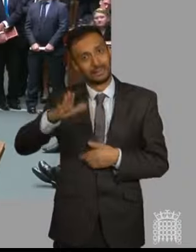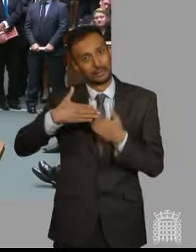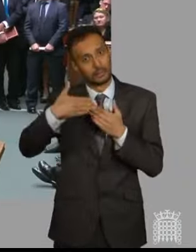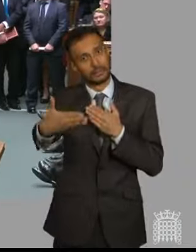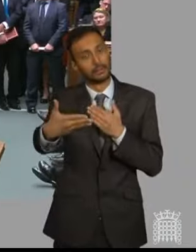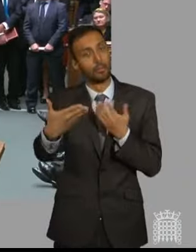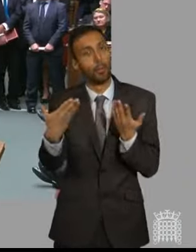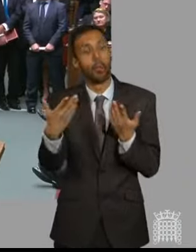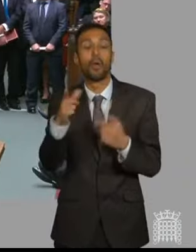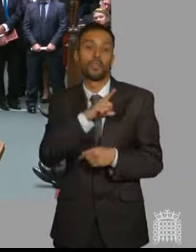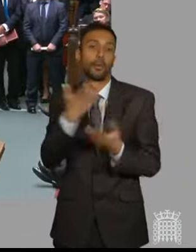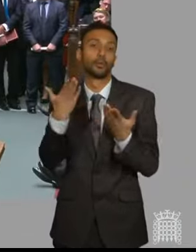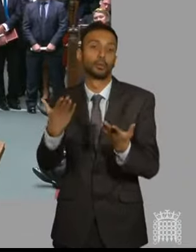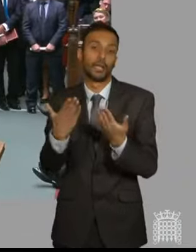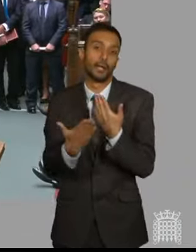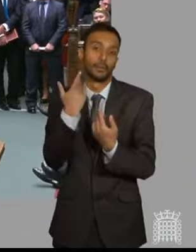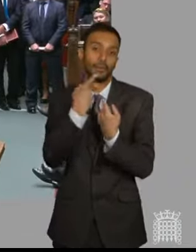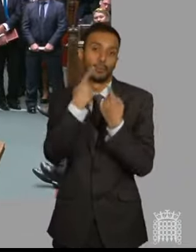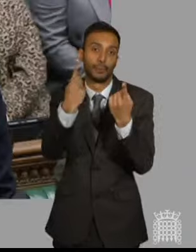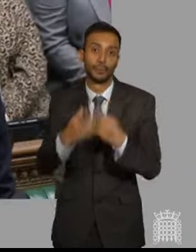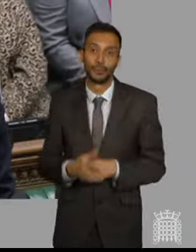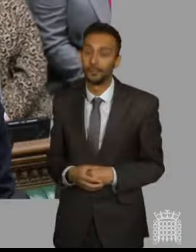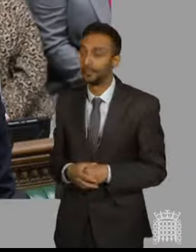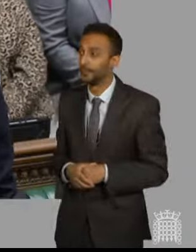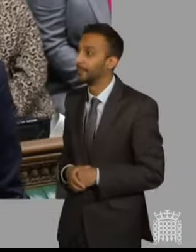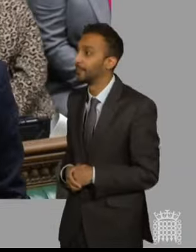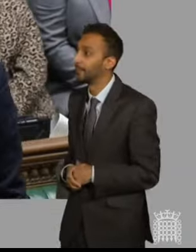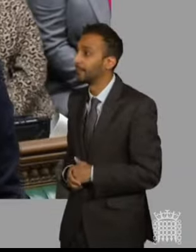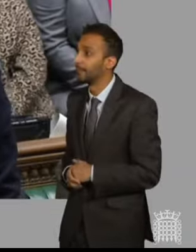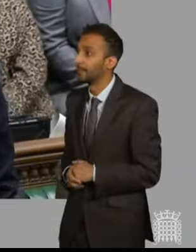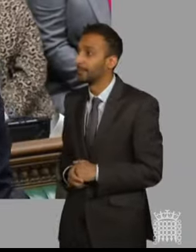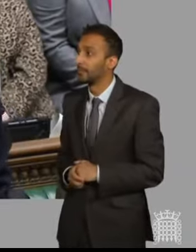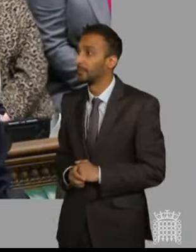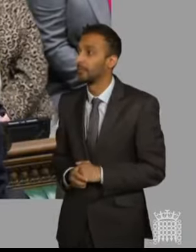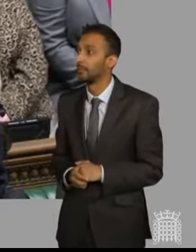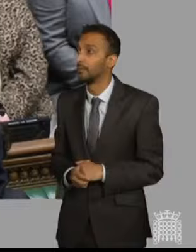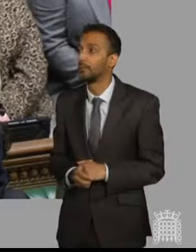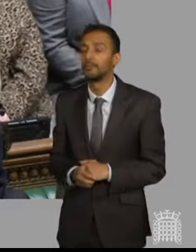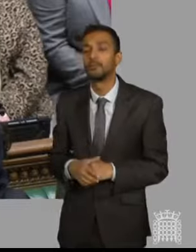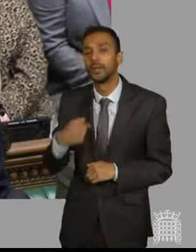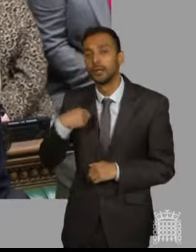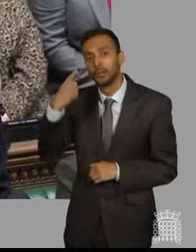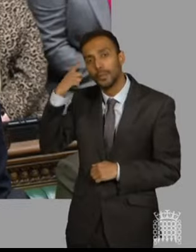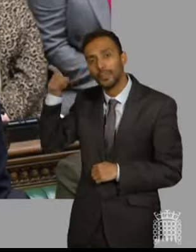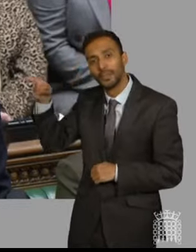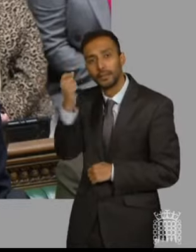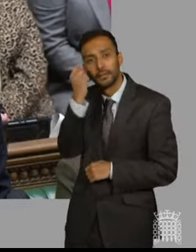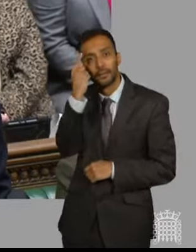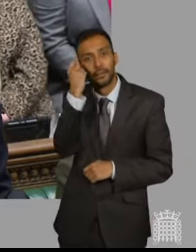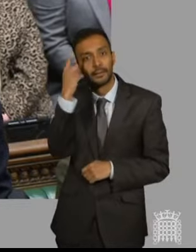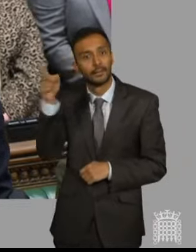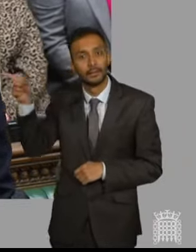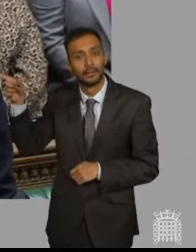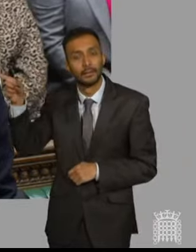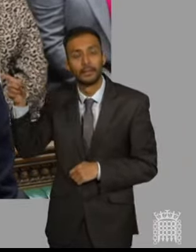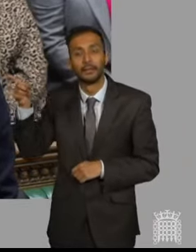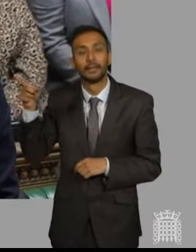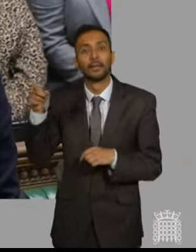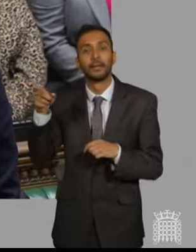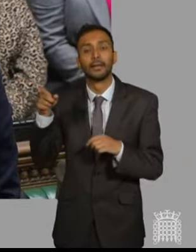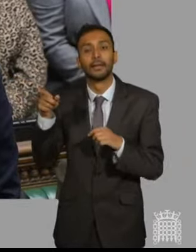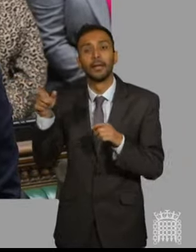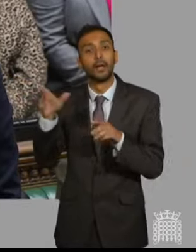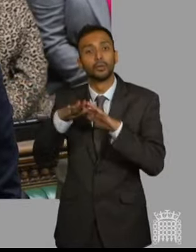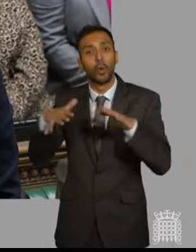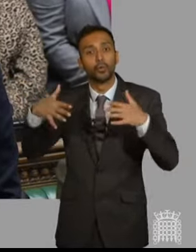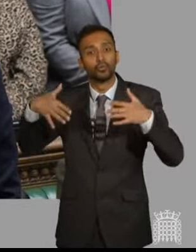Mr. Speaker, I don't think the Prime Minister quite gets it. This isn't just a plague on all their houses. This is a plague on this House itself, because injustice